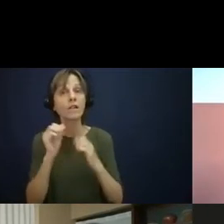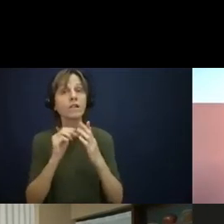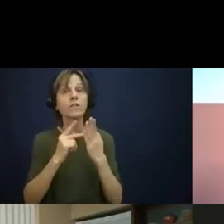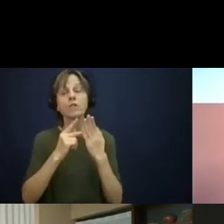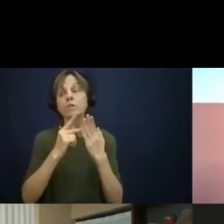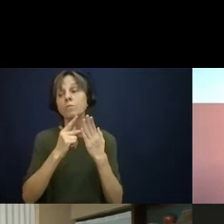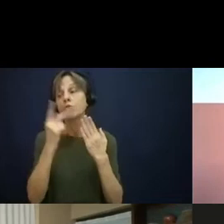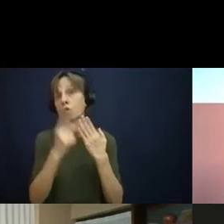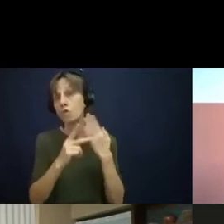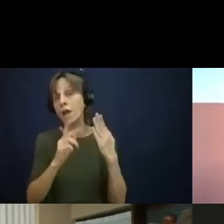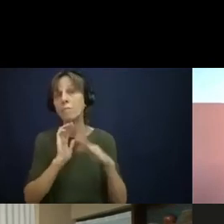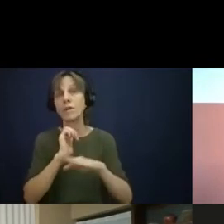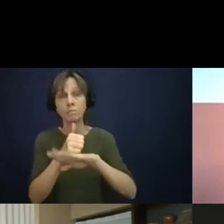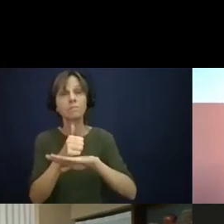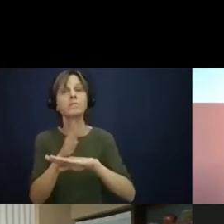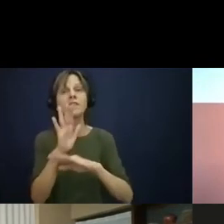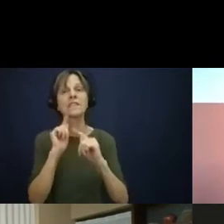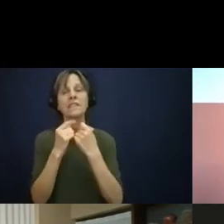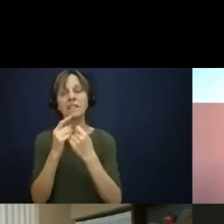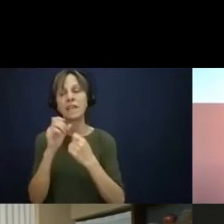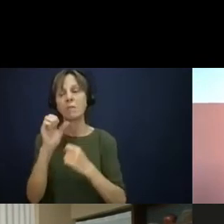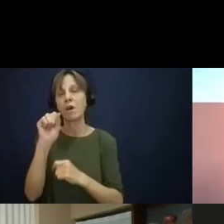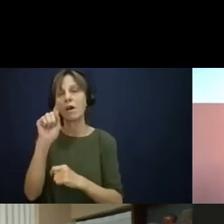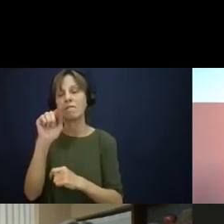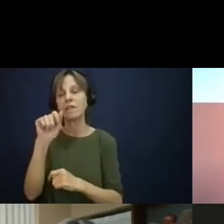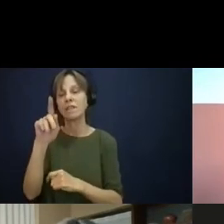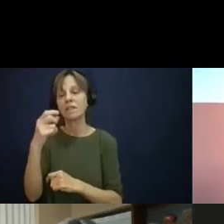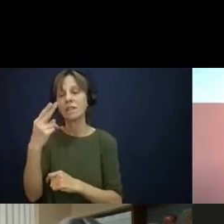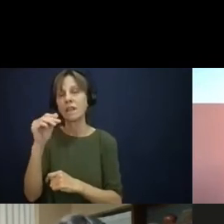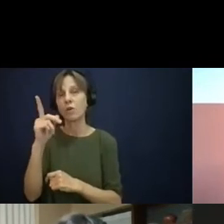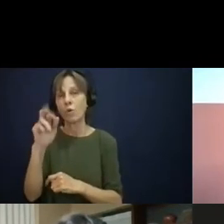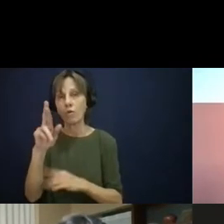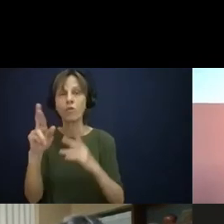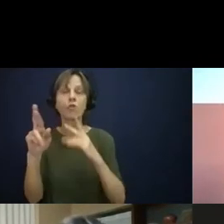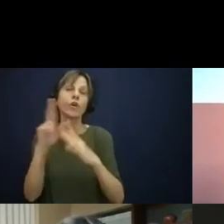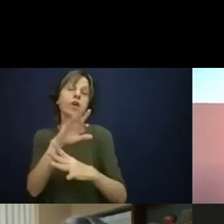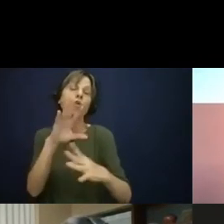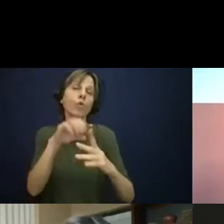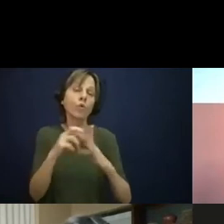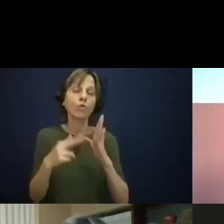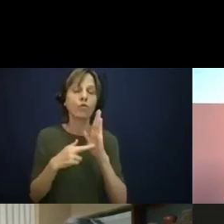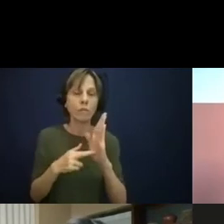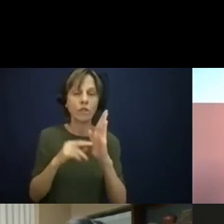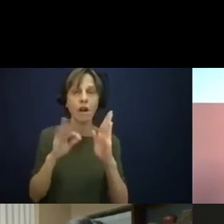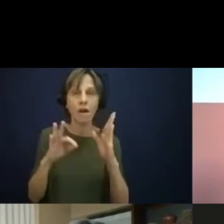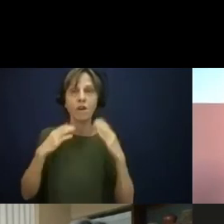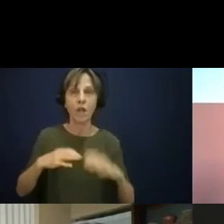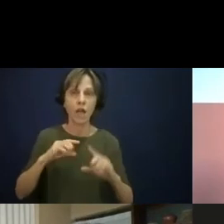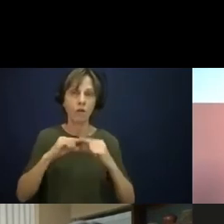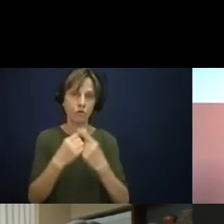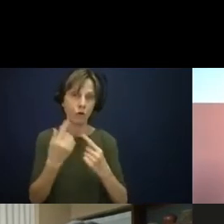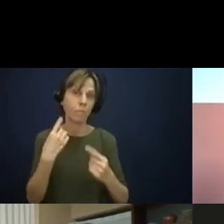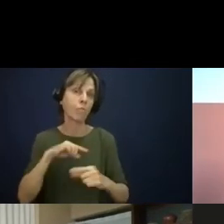an implementation team made up of stakeholders, including representatives of the client group. So we set one up. And I encountered